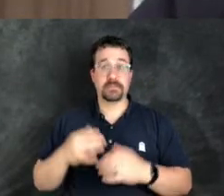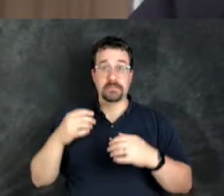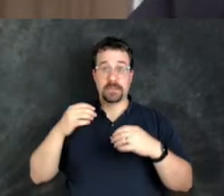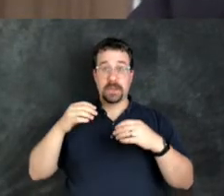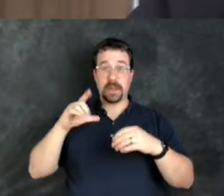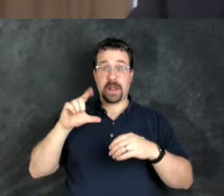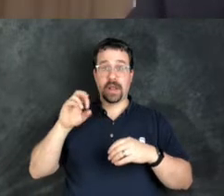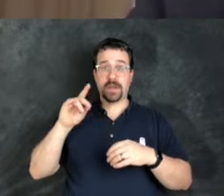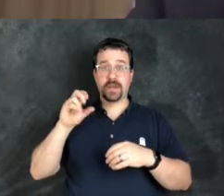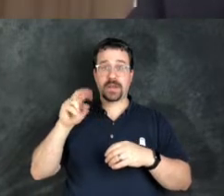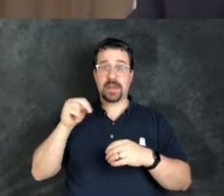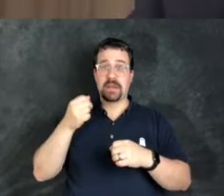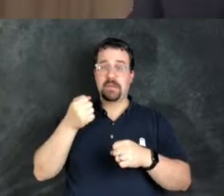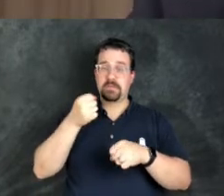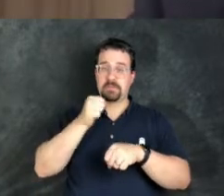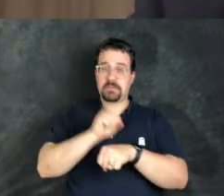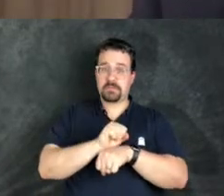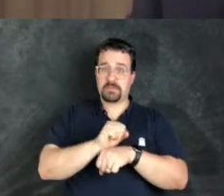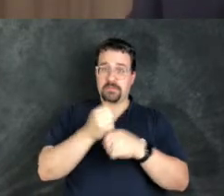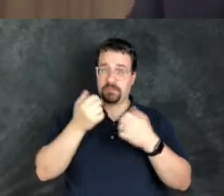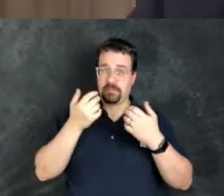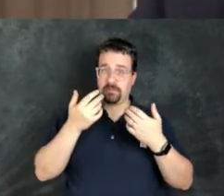After the lockdown